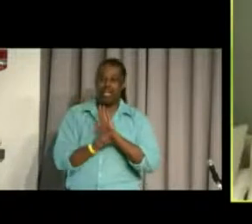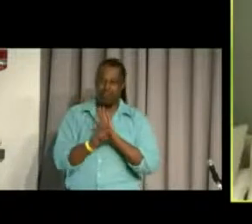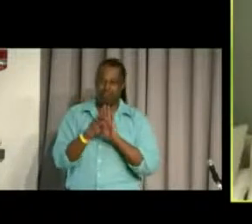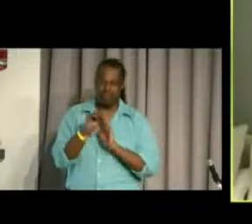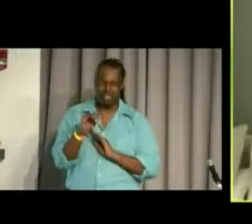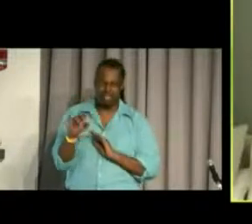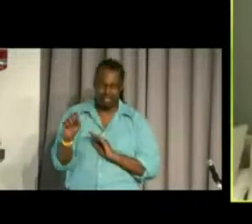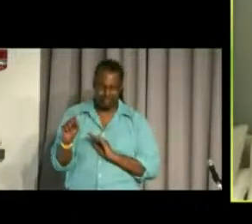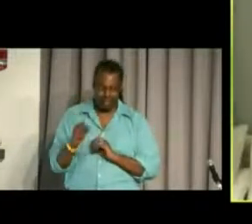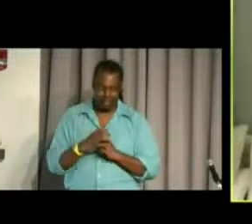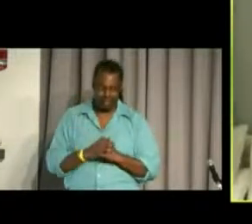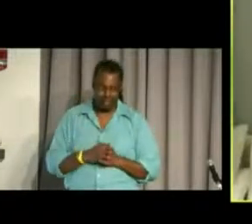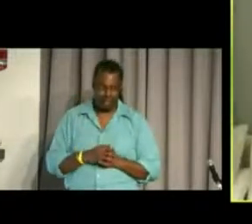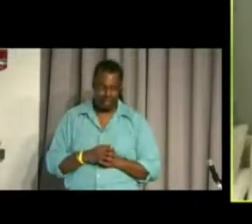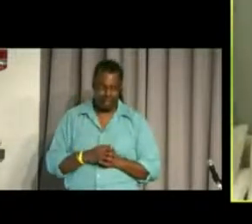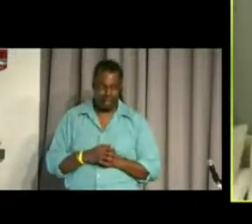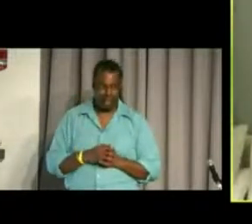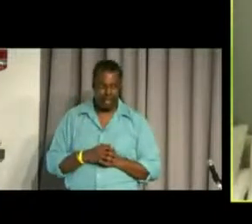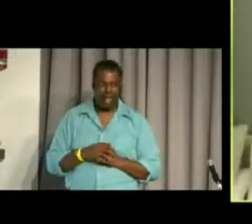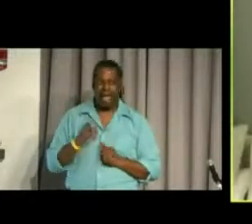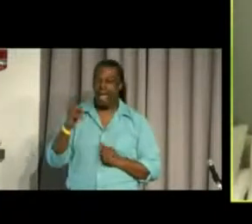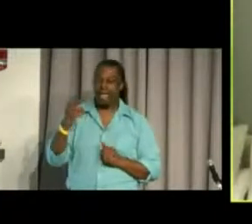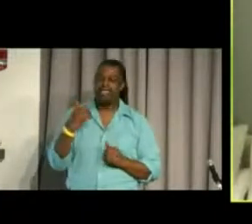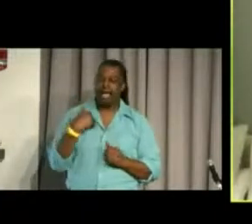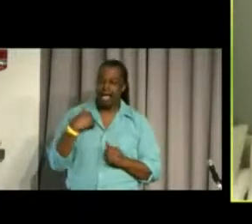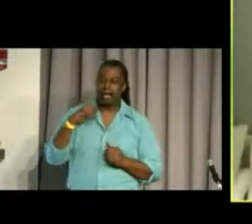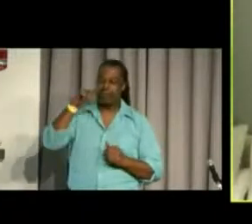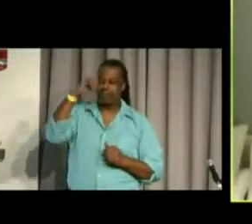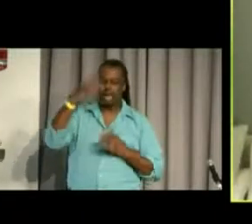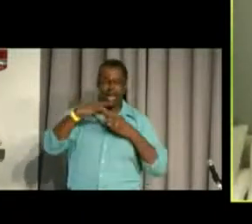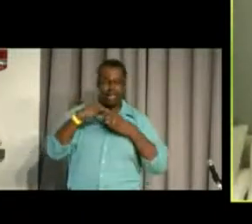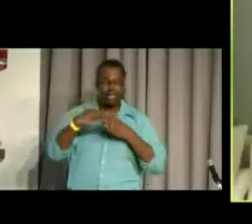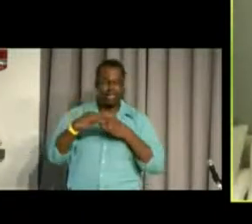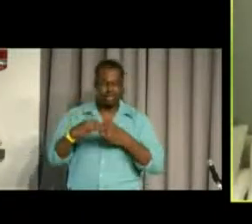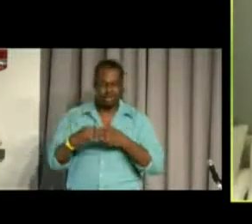And it has been under Black leadership